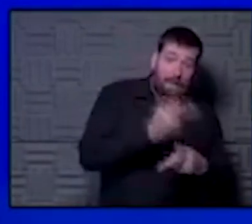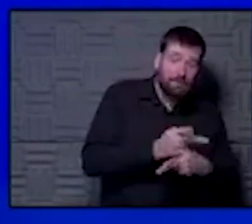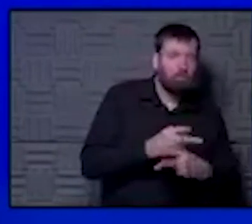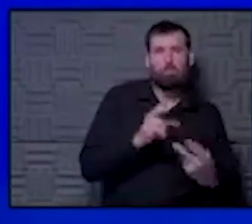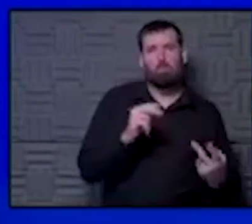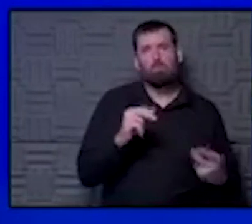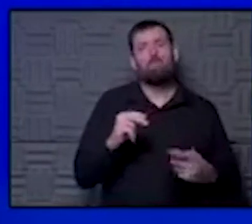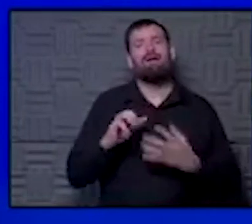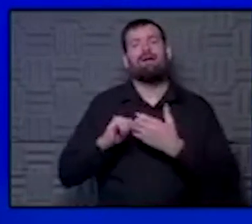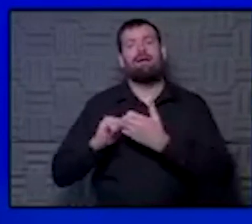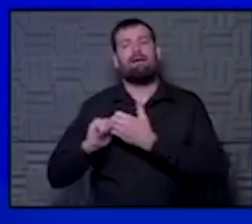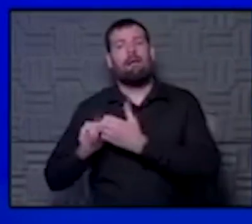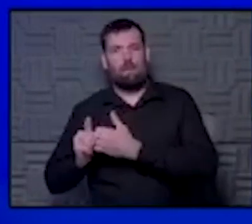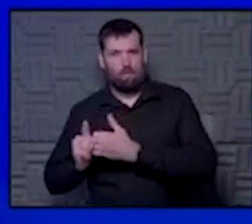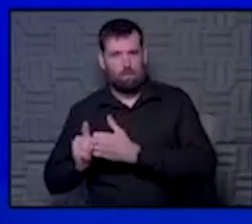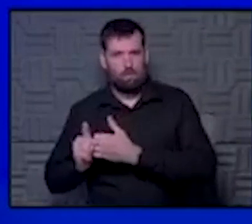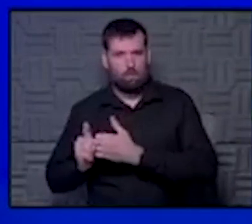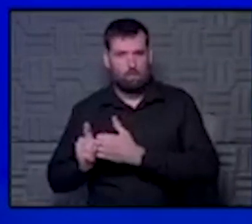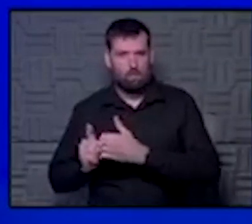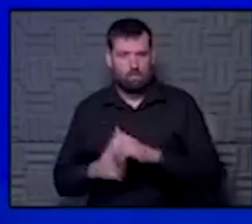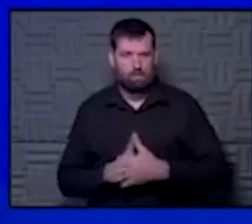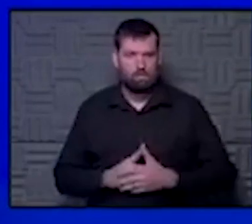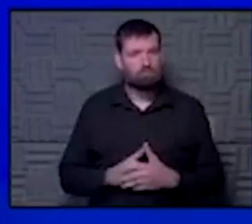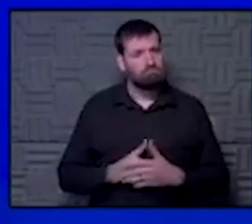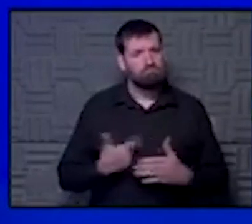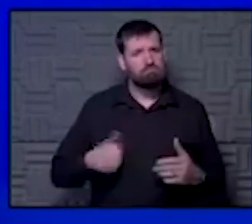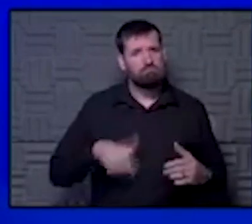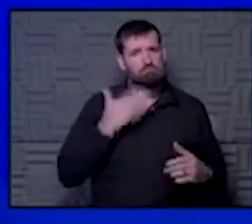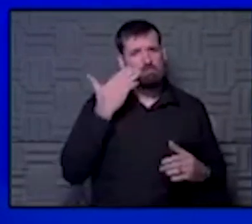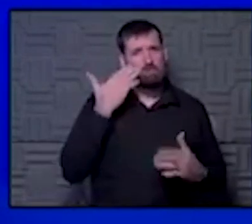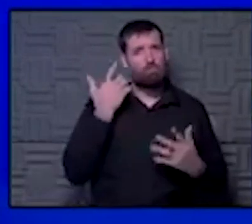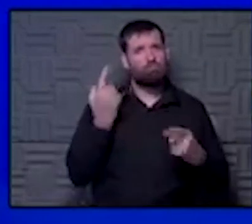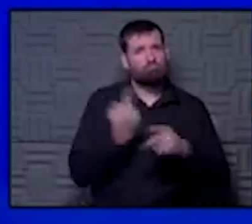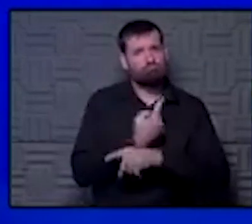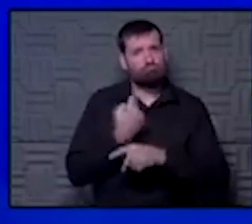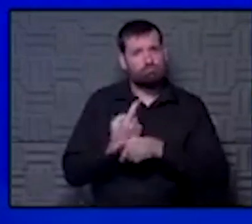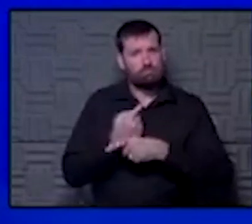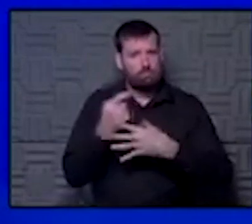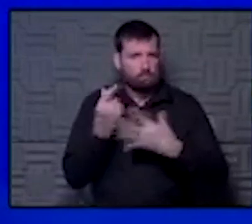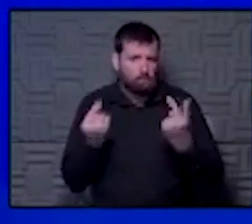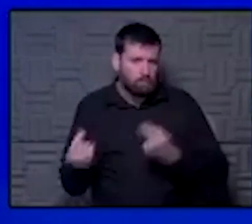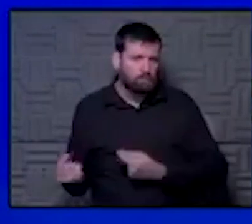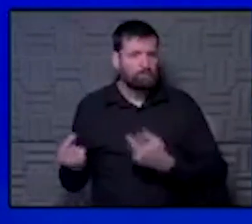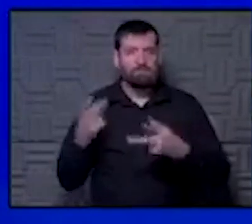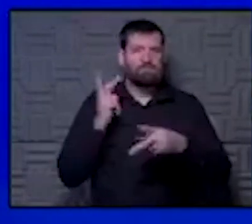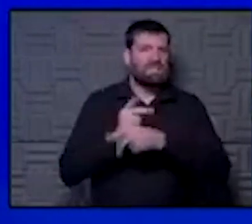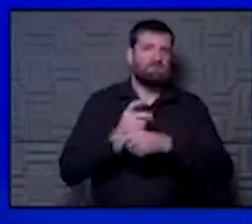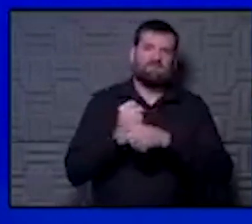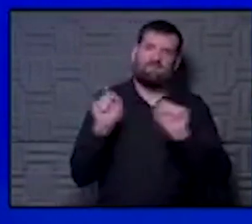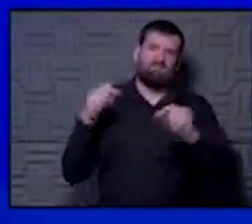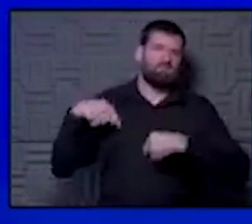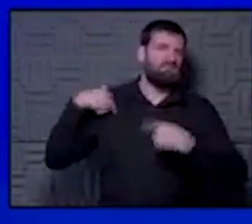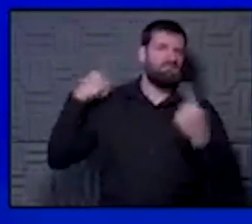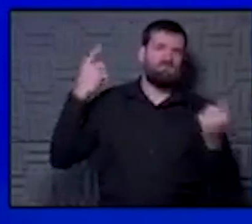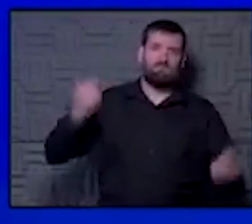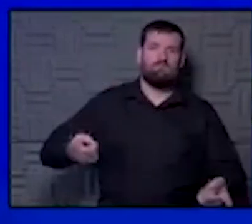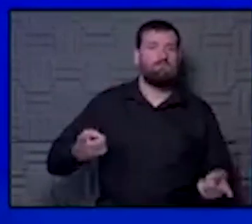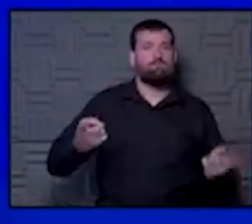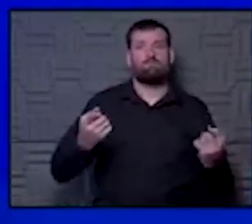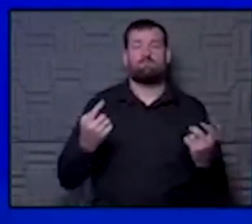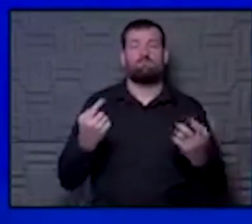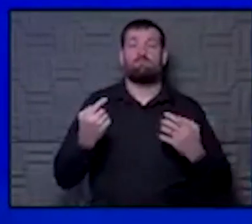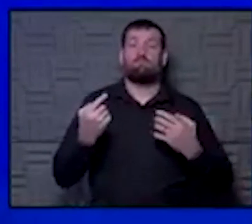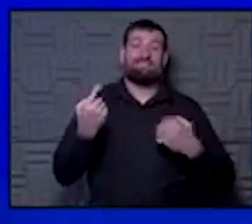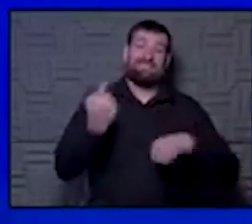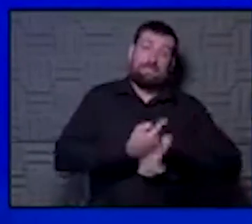question is, how are we going to handle it? We know the right things to do because they've kept us safe all along. And even as the days